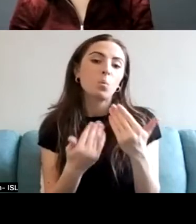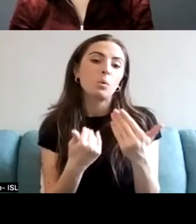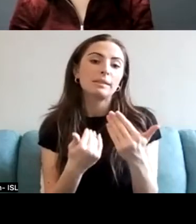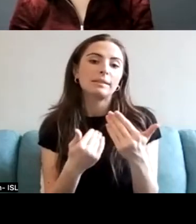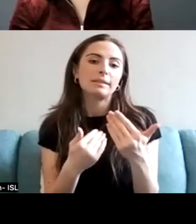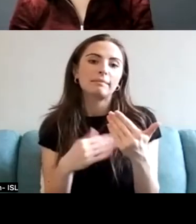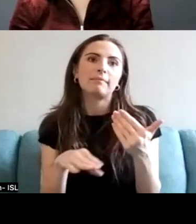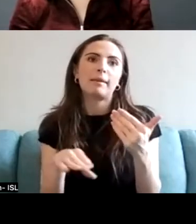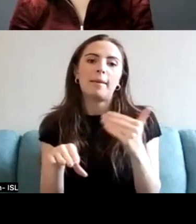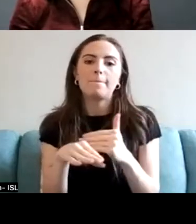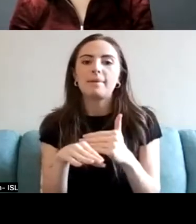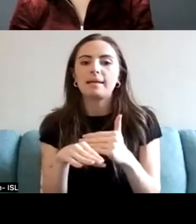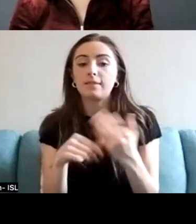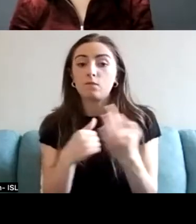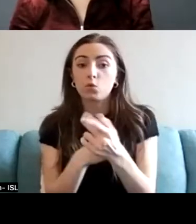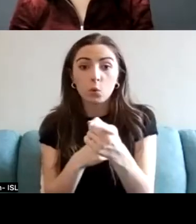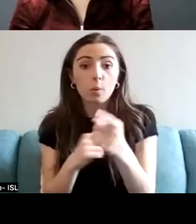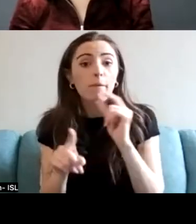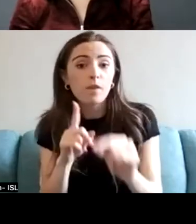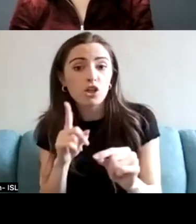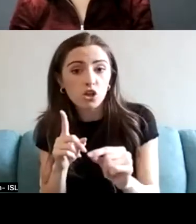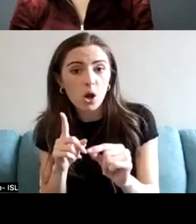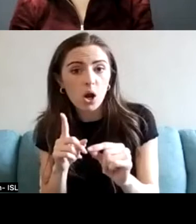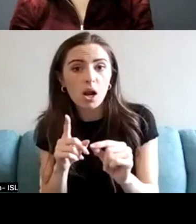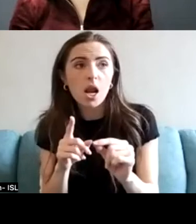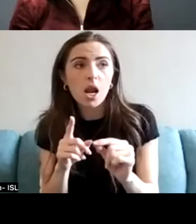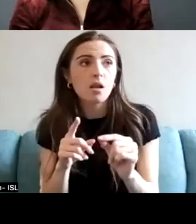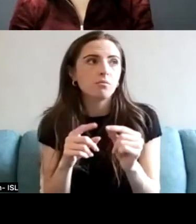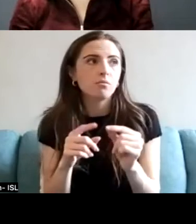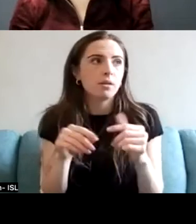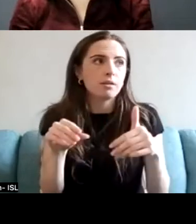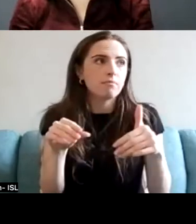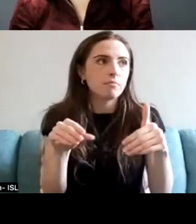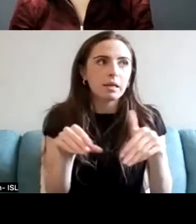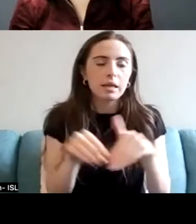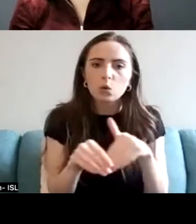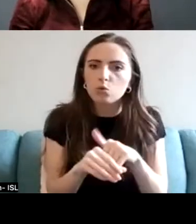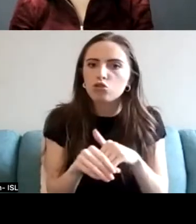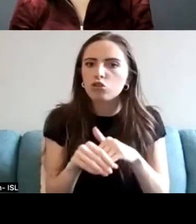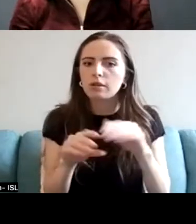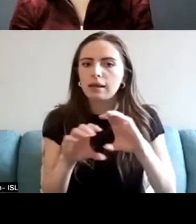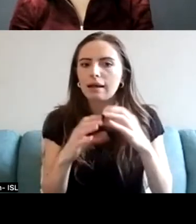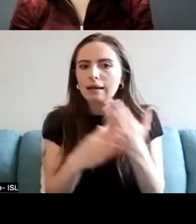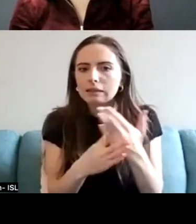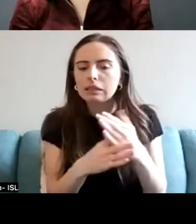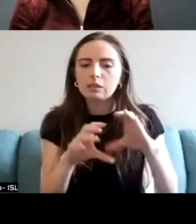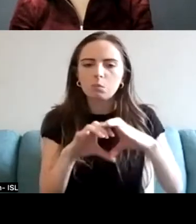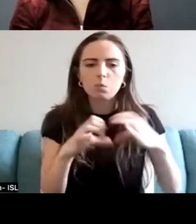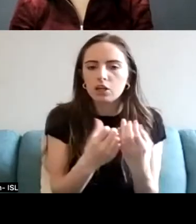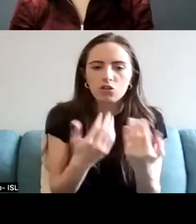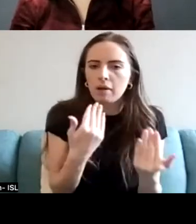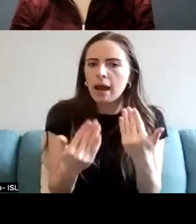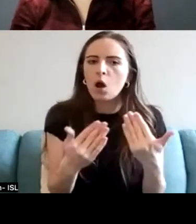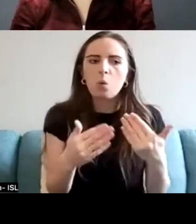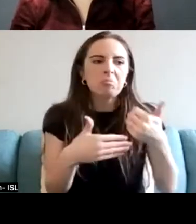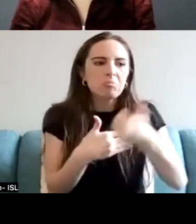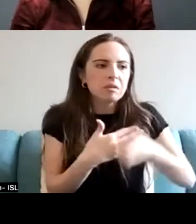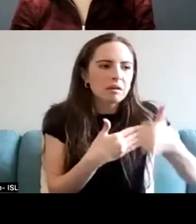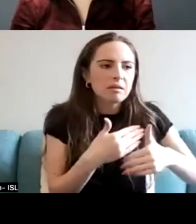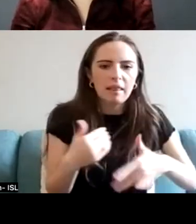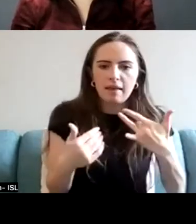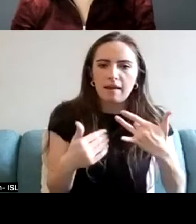life when it comes to inclusive communication, and how has it kind of impact for you on your day to day?